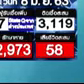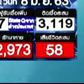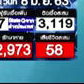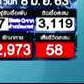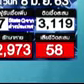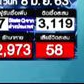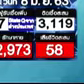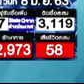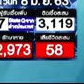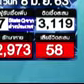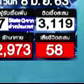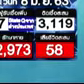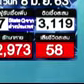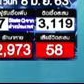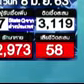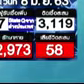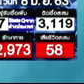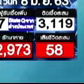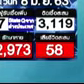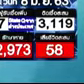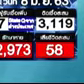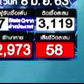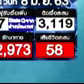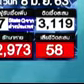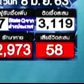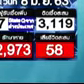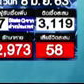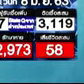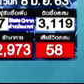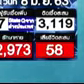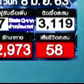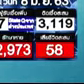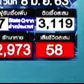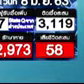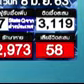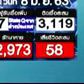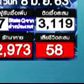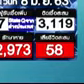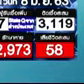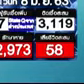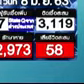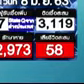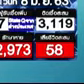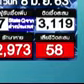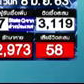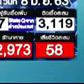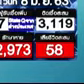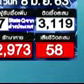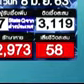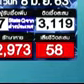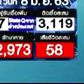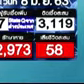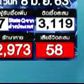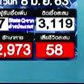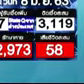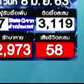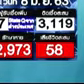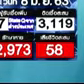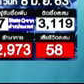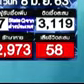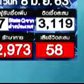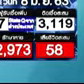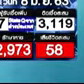Thailand. Also, regarding the return repatriation flights, the spokesperson also showed some graphs. We